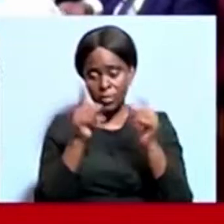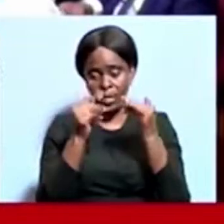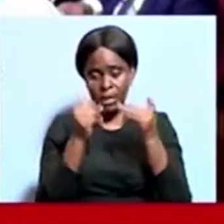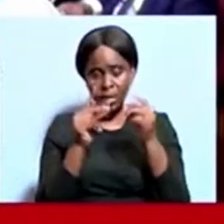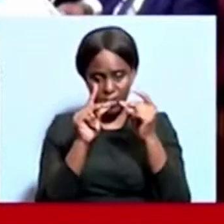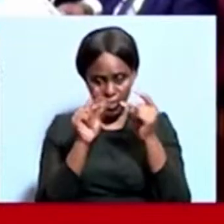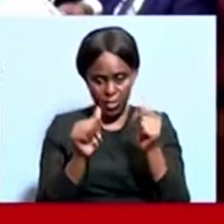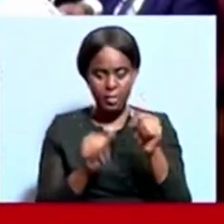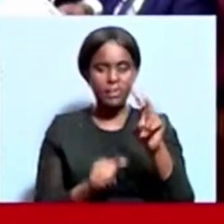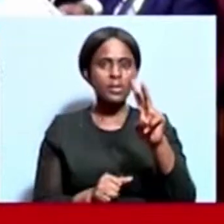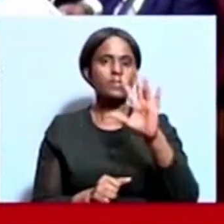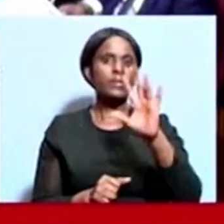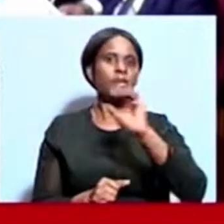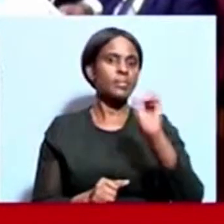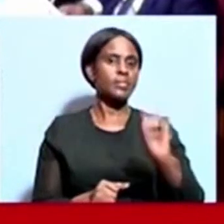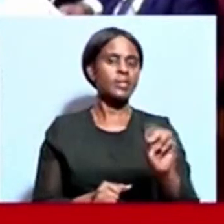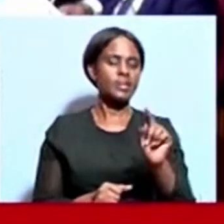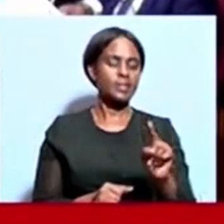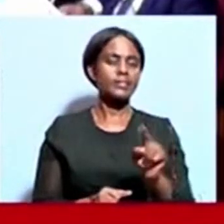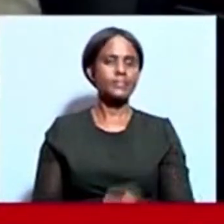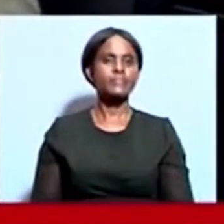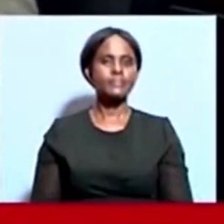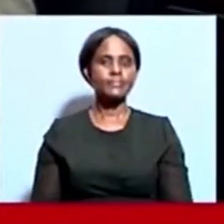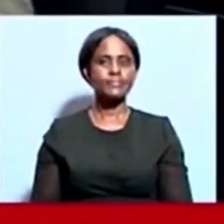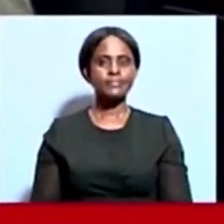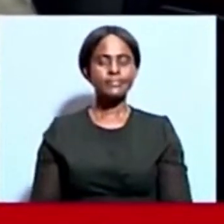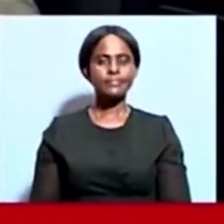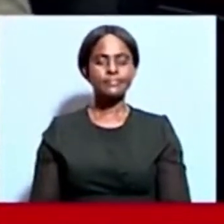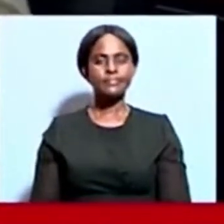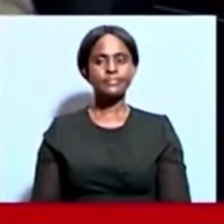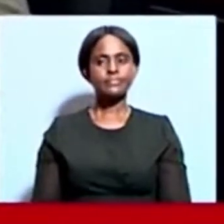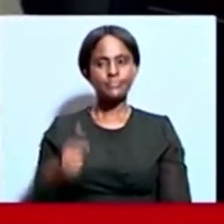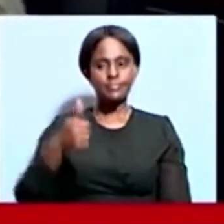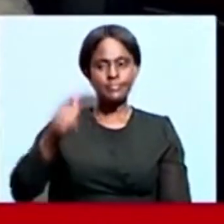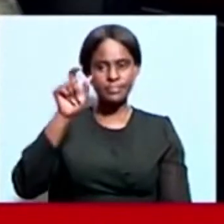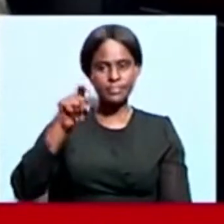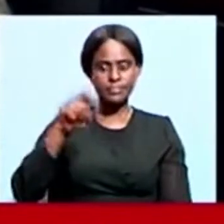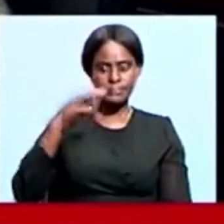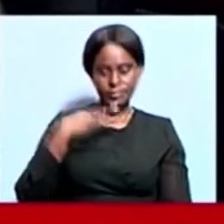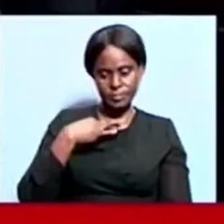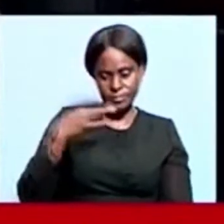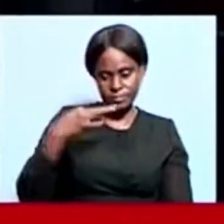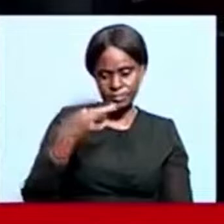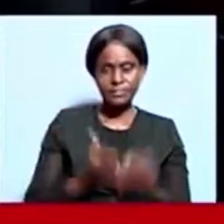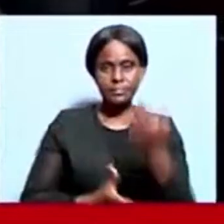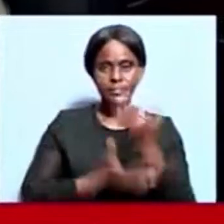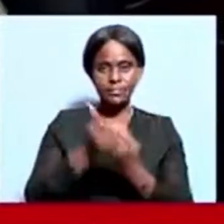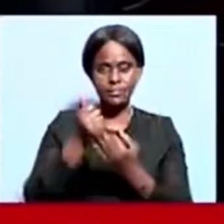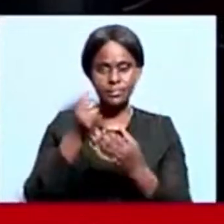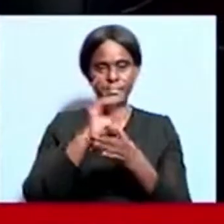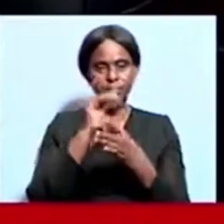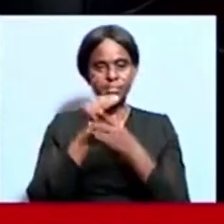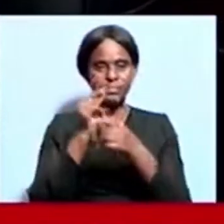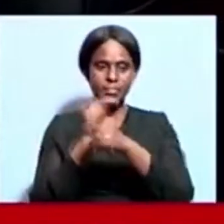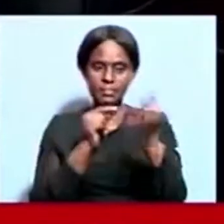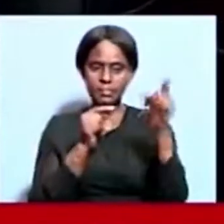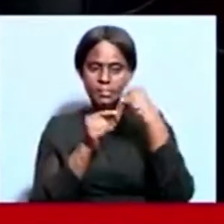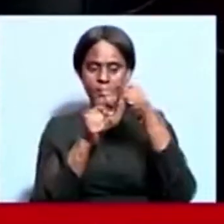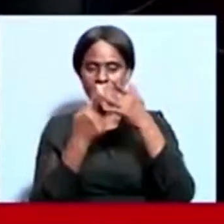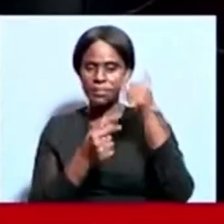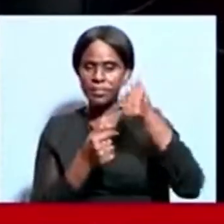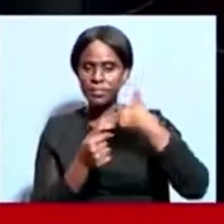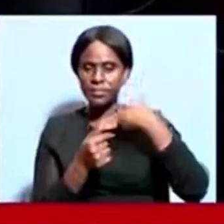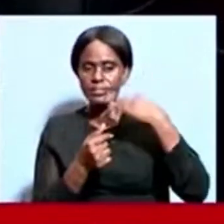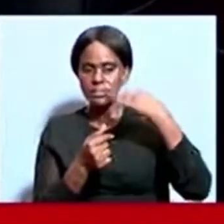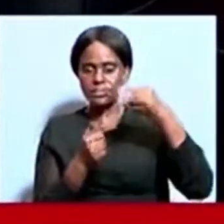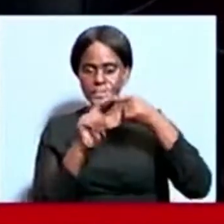reaches 25%, do you need fresh application forms, or those that could have applied but